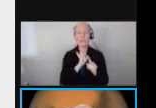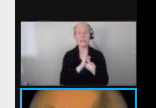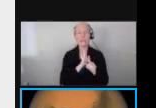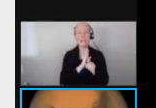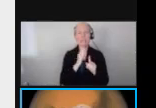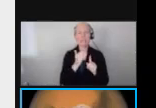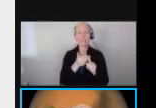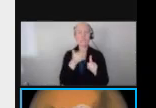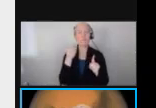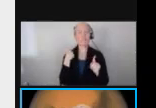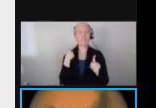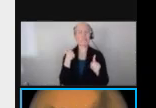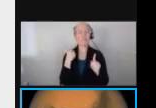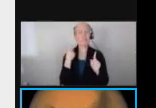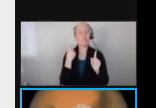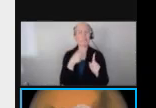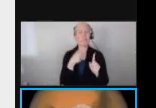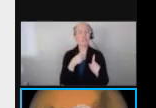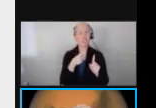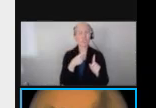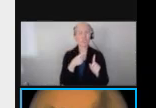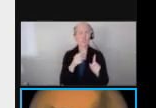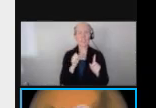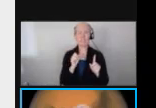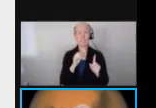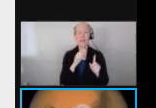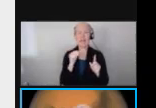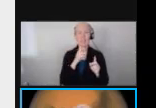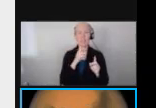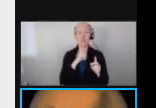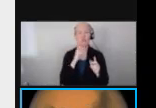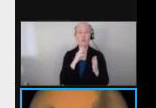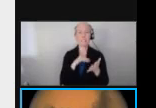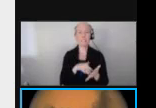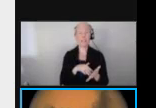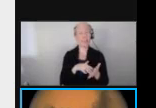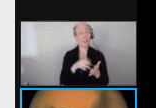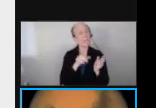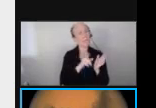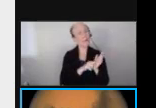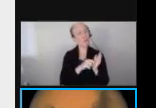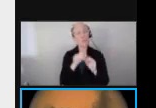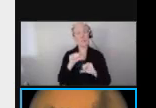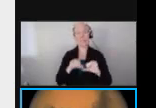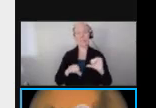and Mark participated in. This was written up in Science Magazine. It was a very